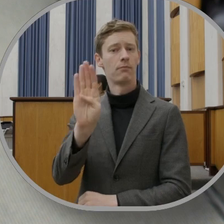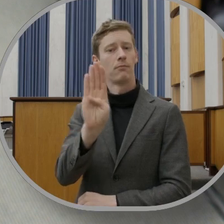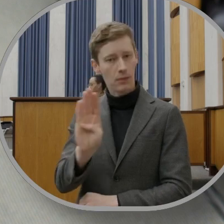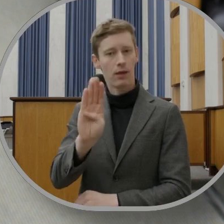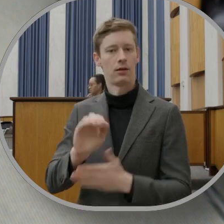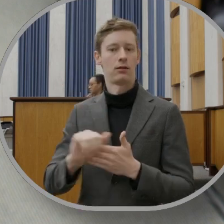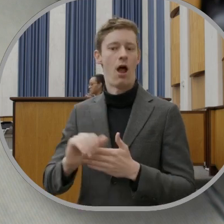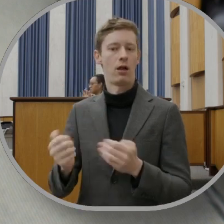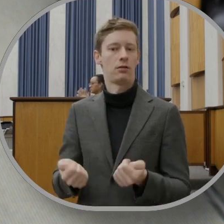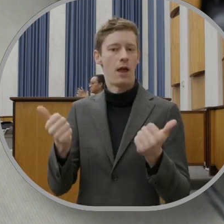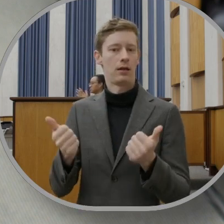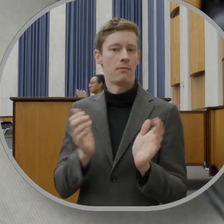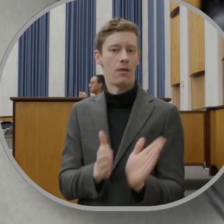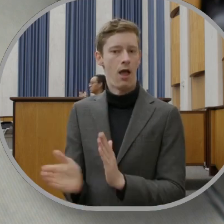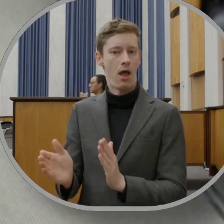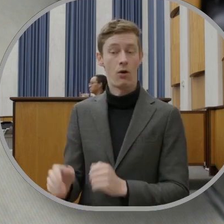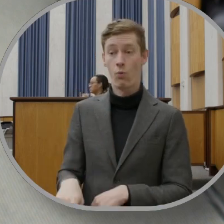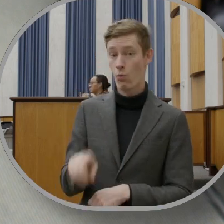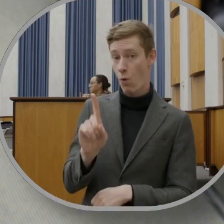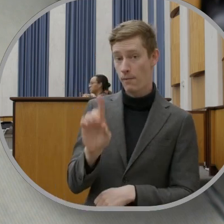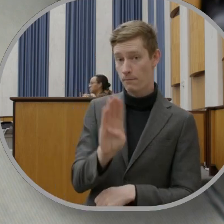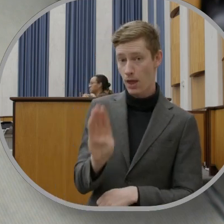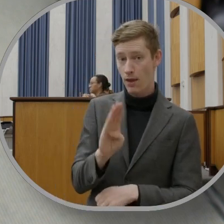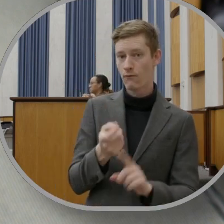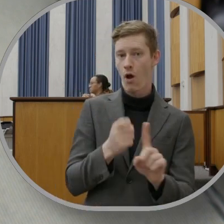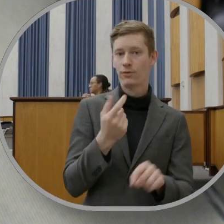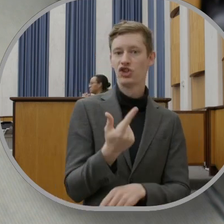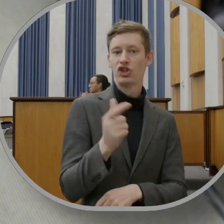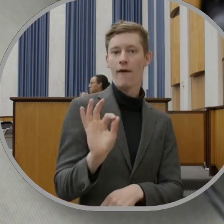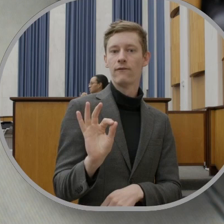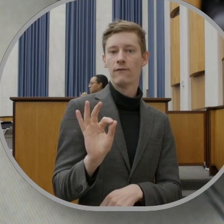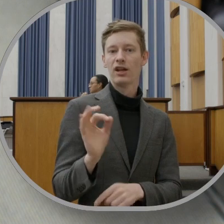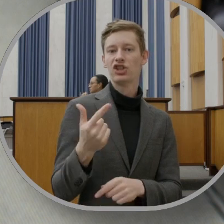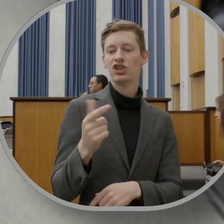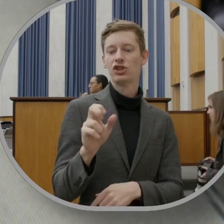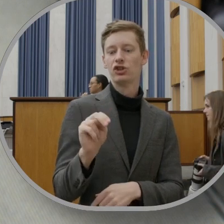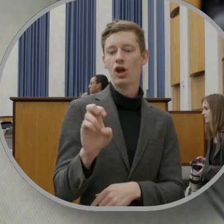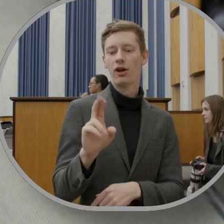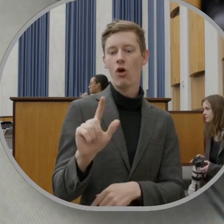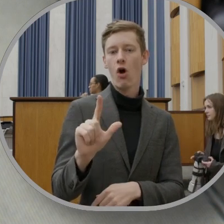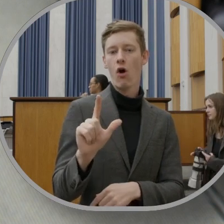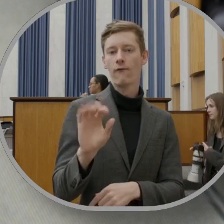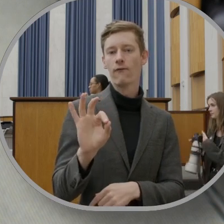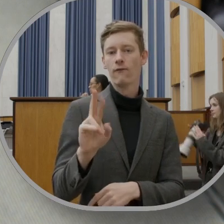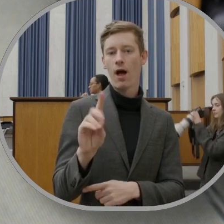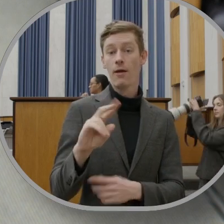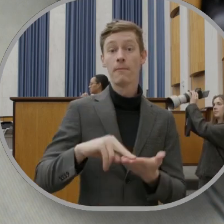plan, with $1 billion of it in the general fund. That means our overall general